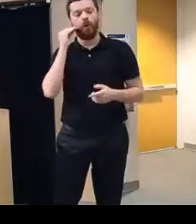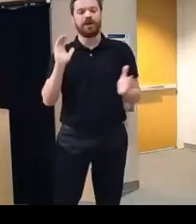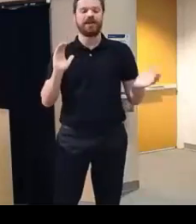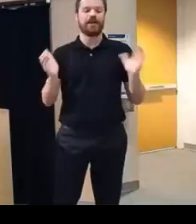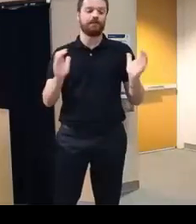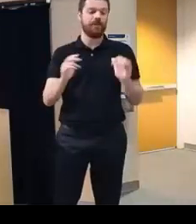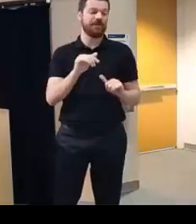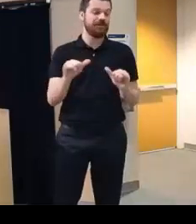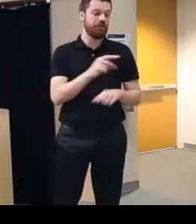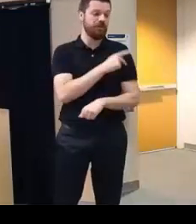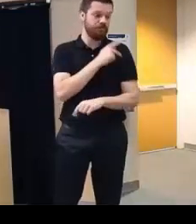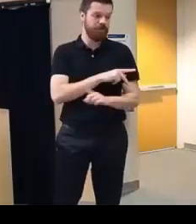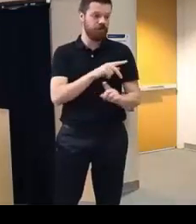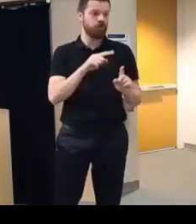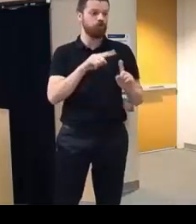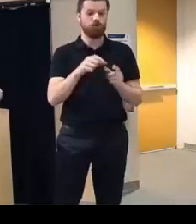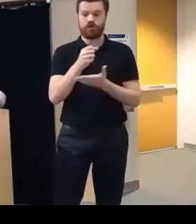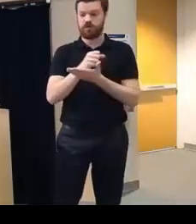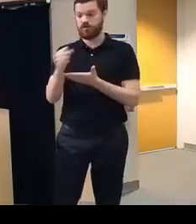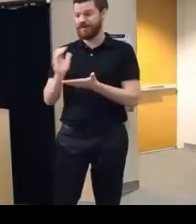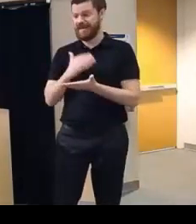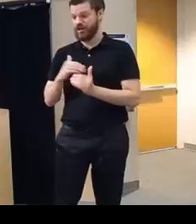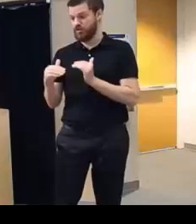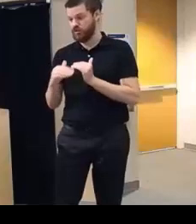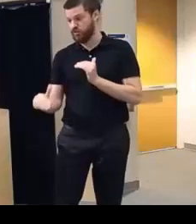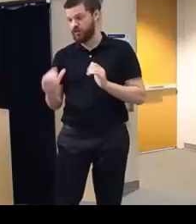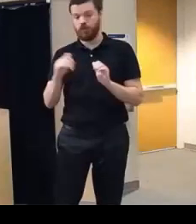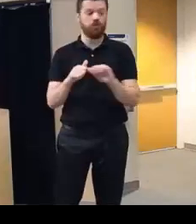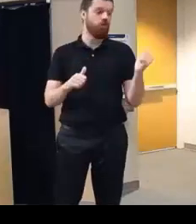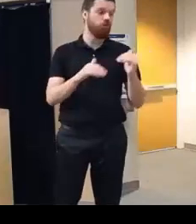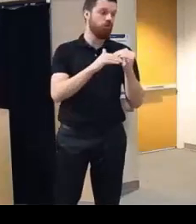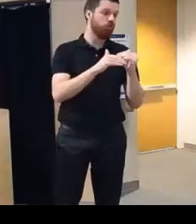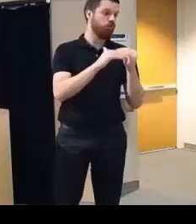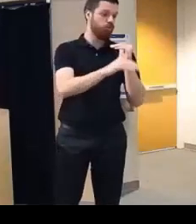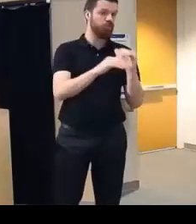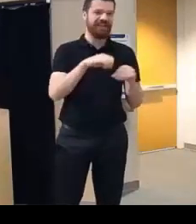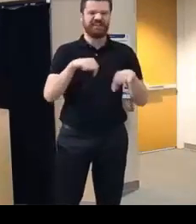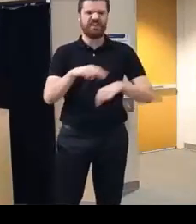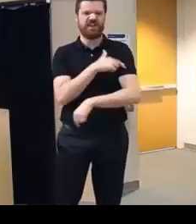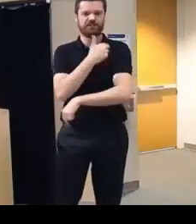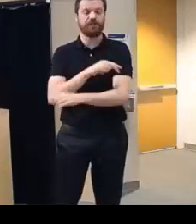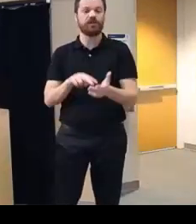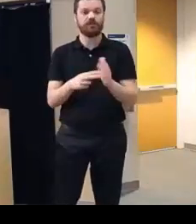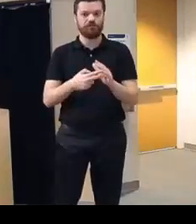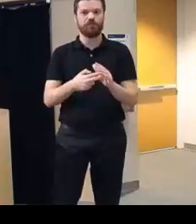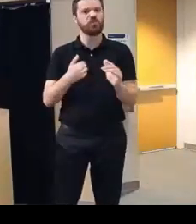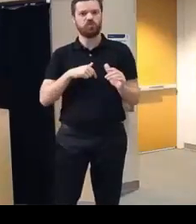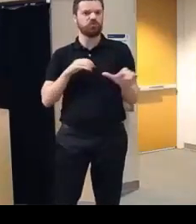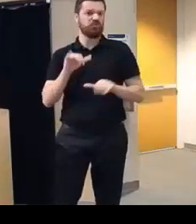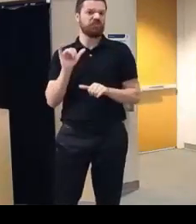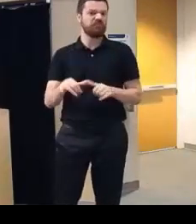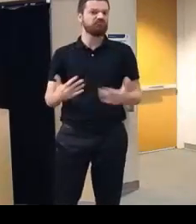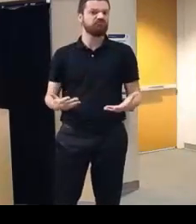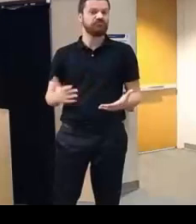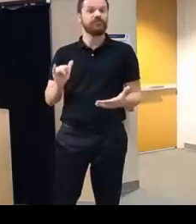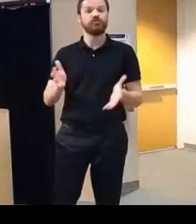patients to the patients that are admitted to our unit versus all other medical units just in this hospital. So there are things that we were doing right on that end. So